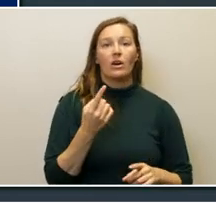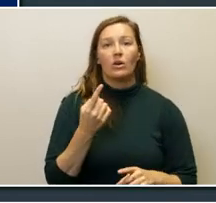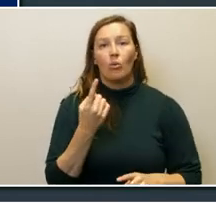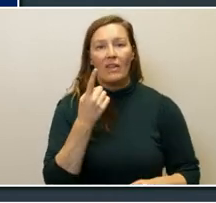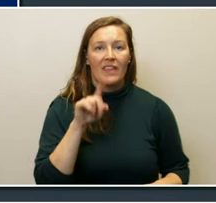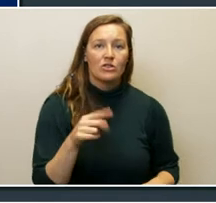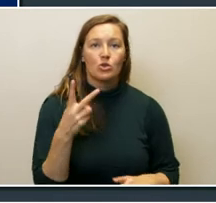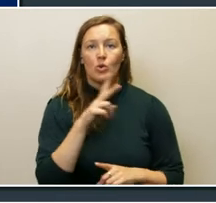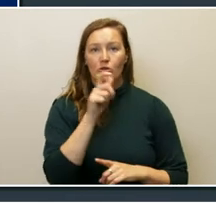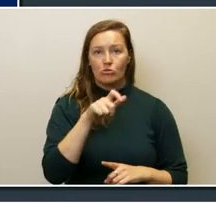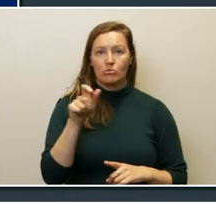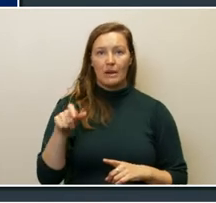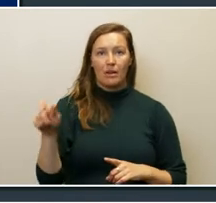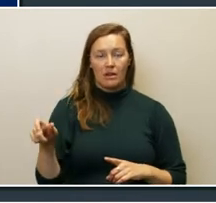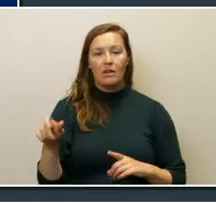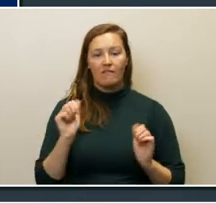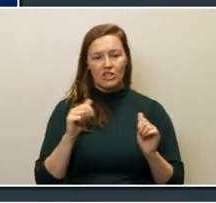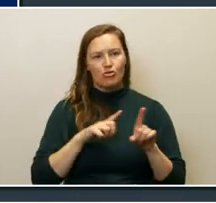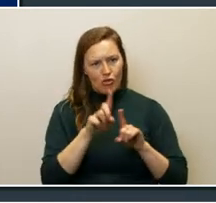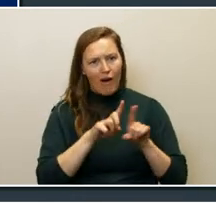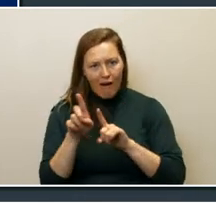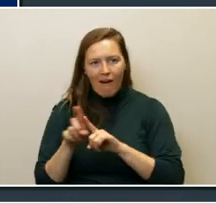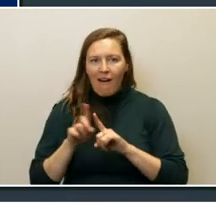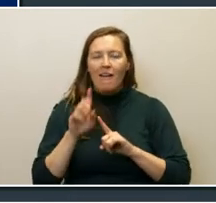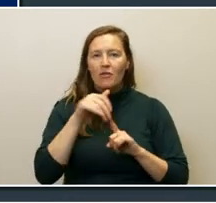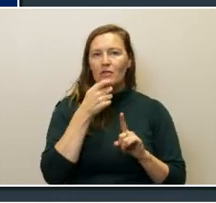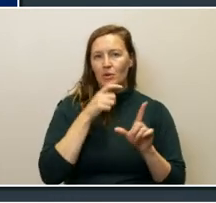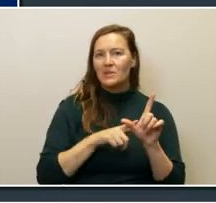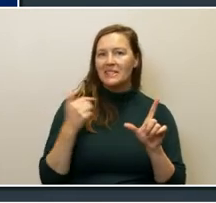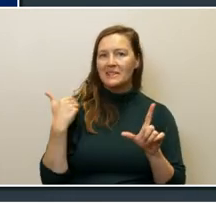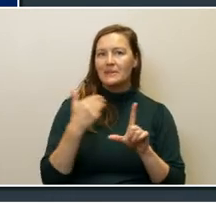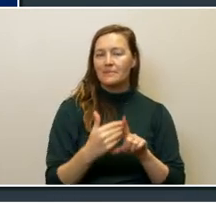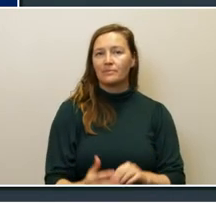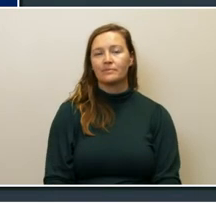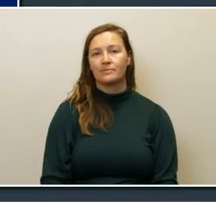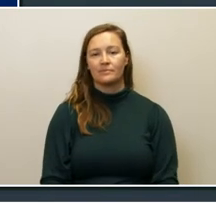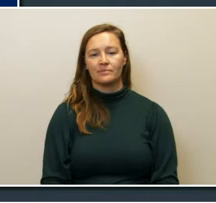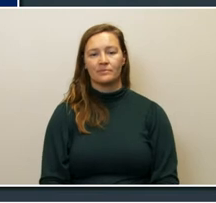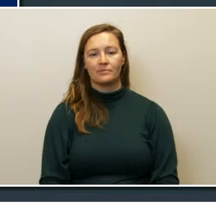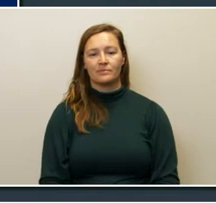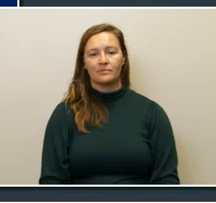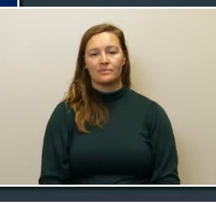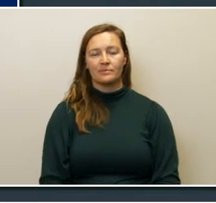Hastings folk have done just that in the last couple of years. So there's a lot to be